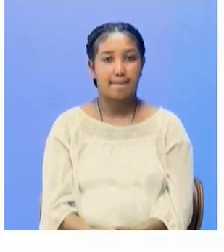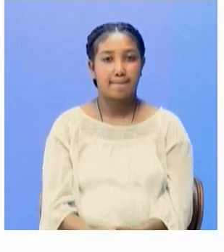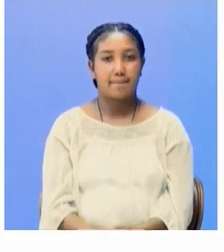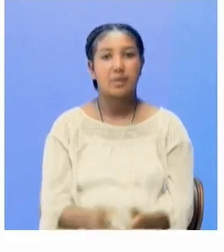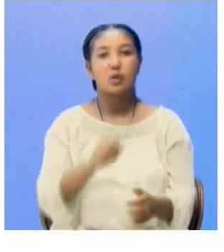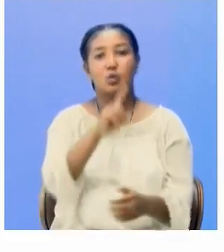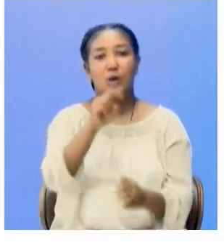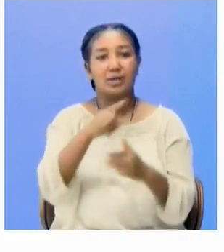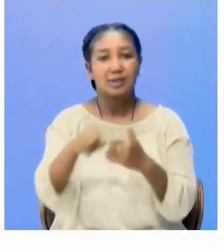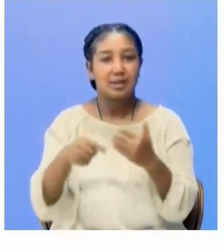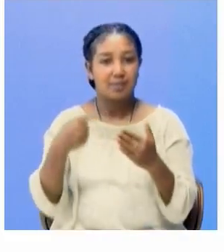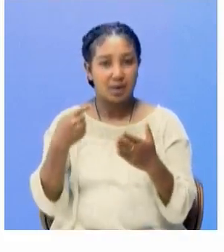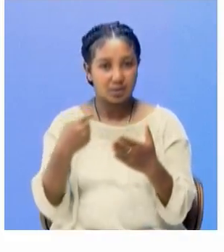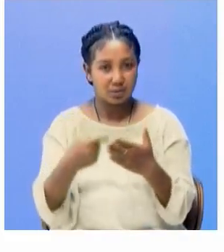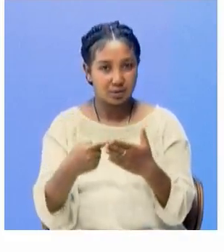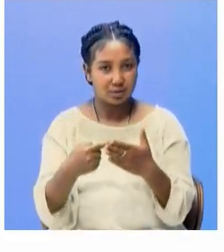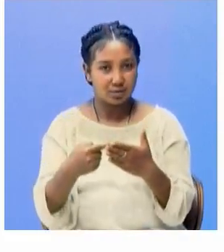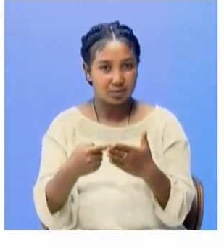about